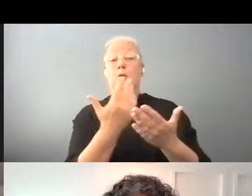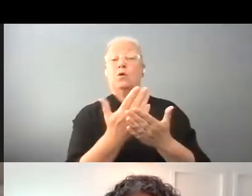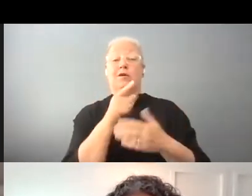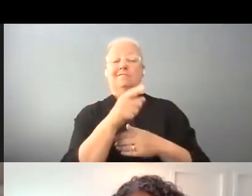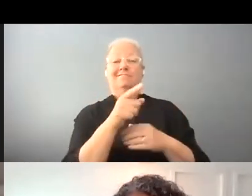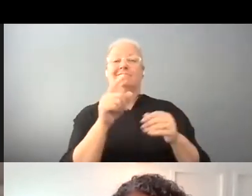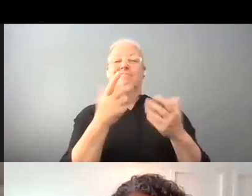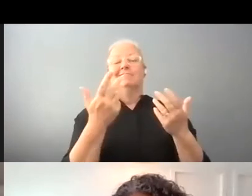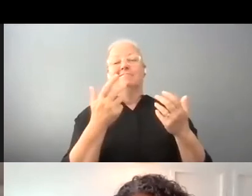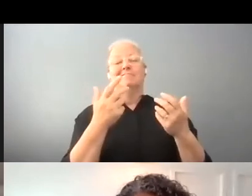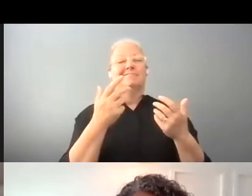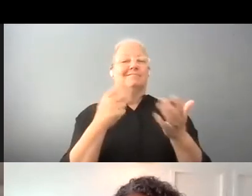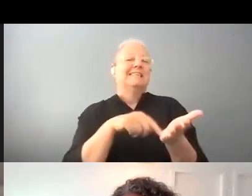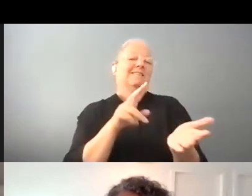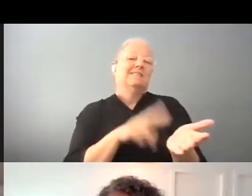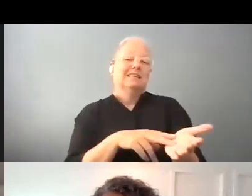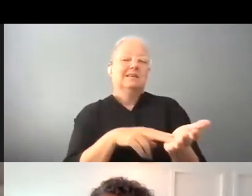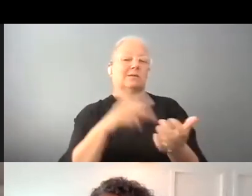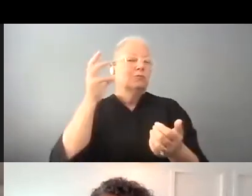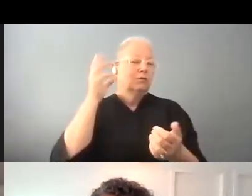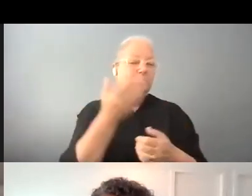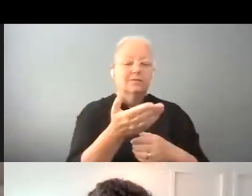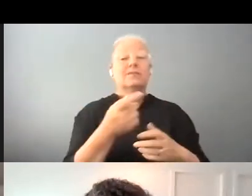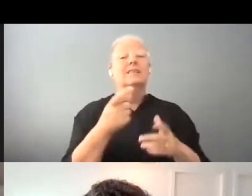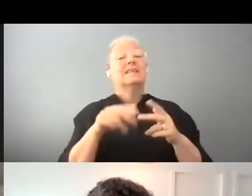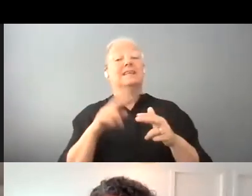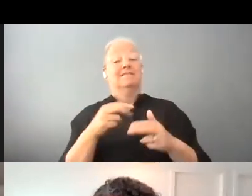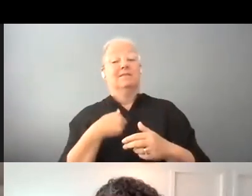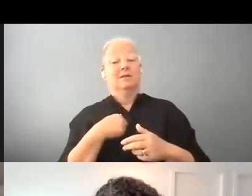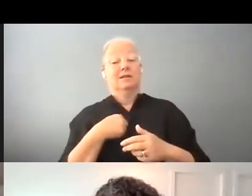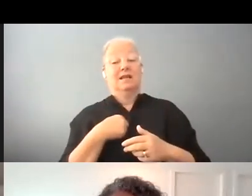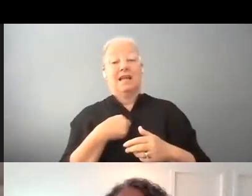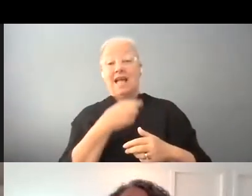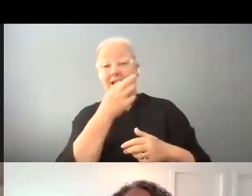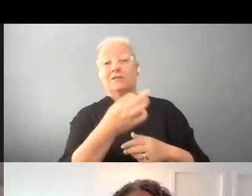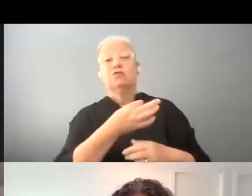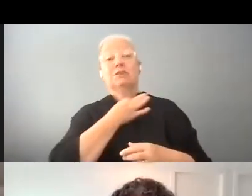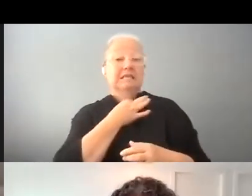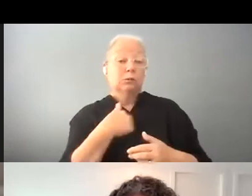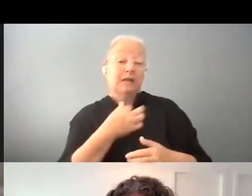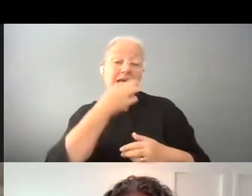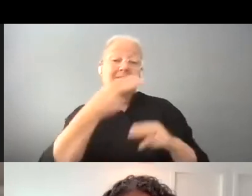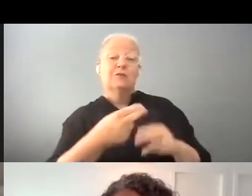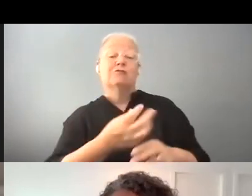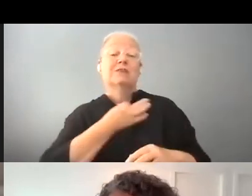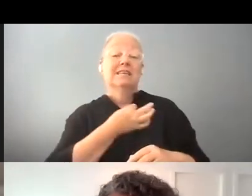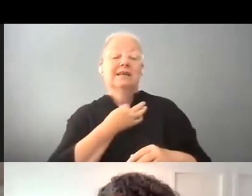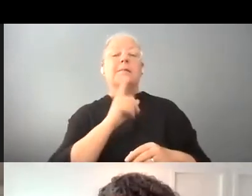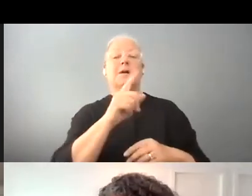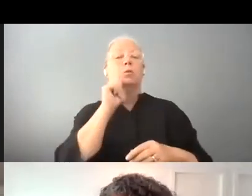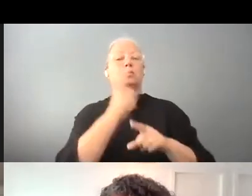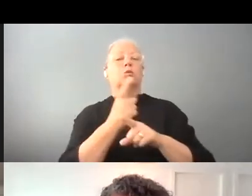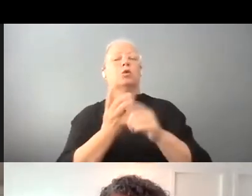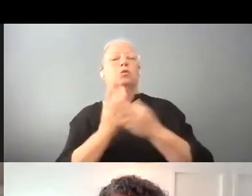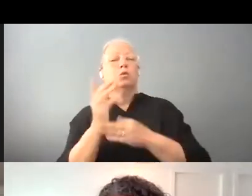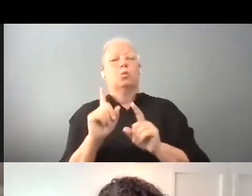able to so if we're asking for risk, we're asking for risk, but we'll also talk through what does that mean and